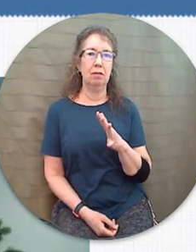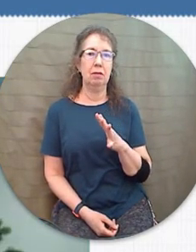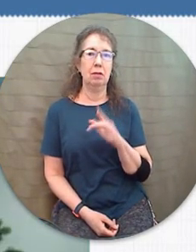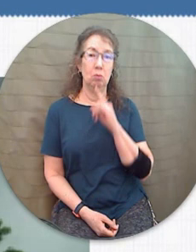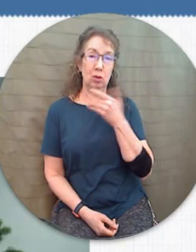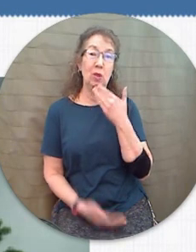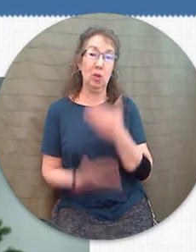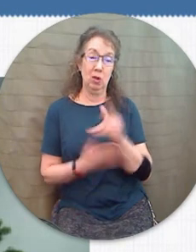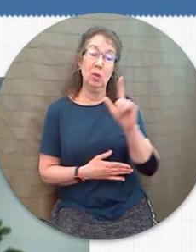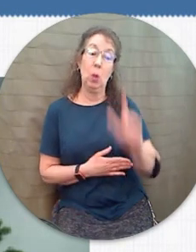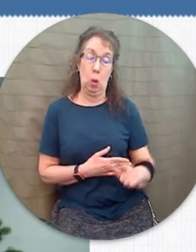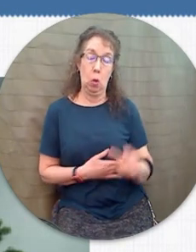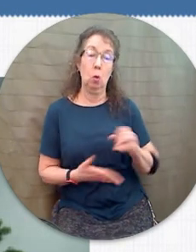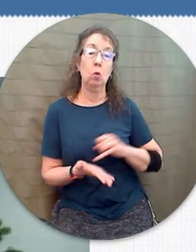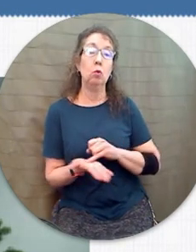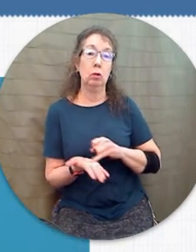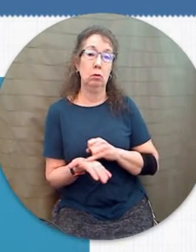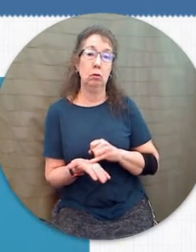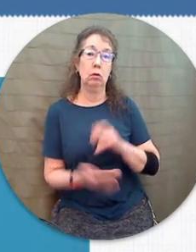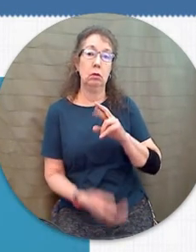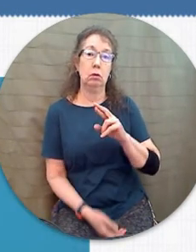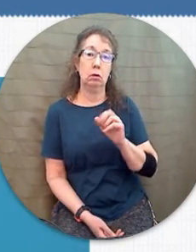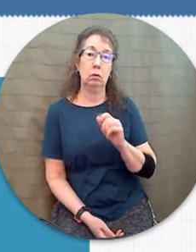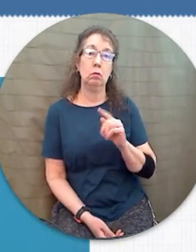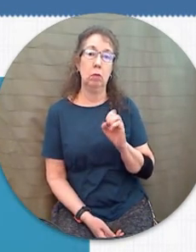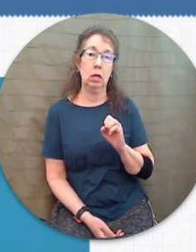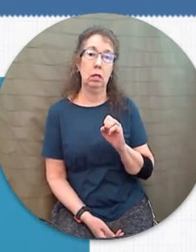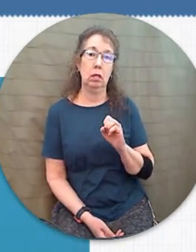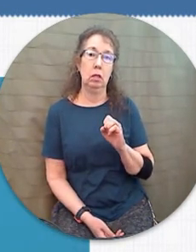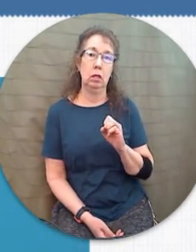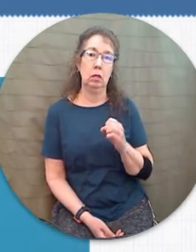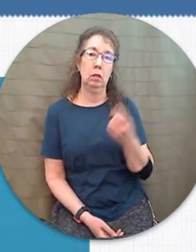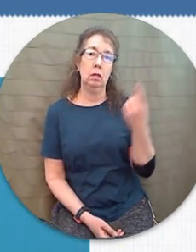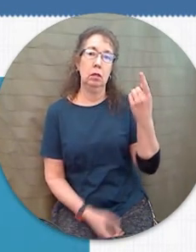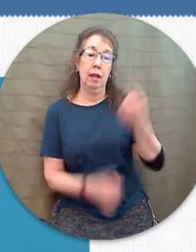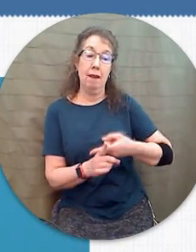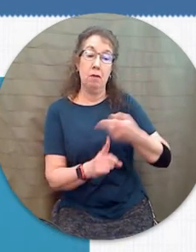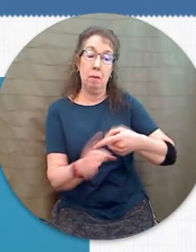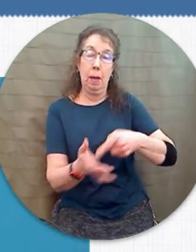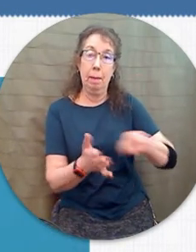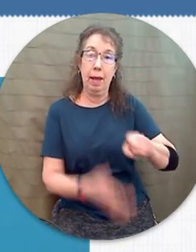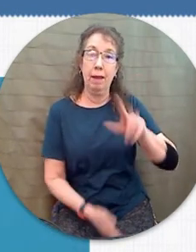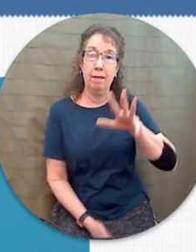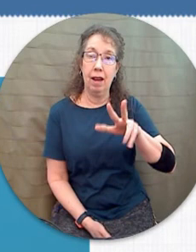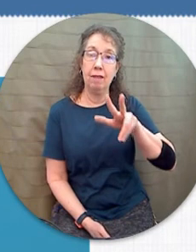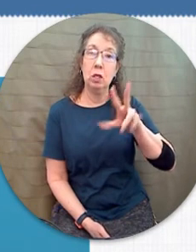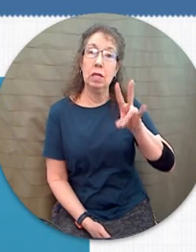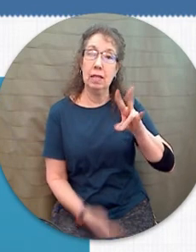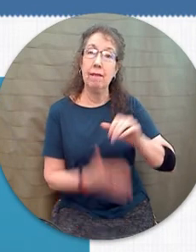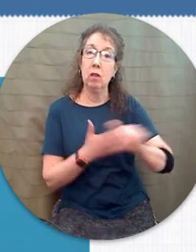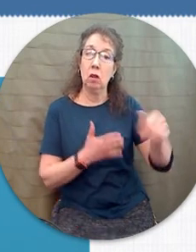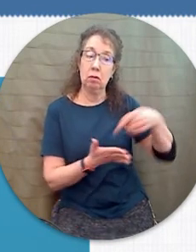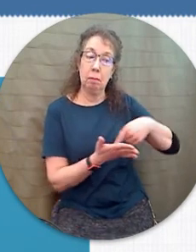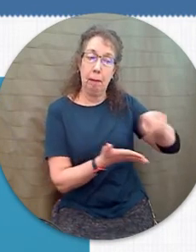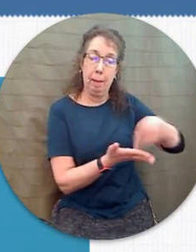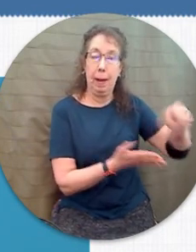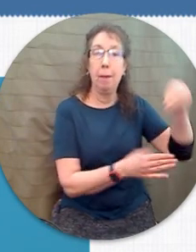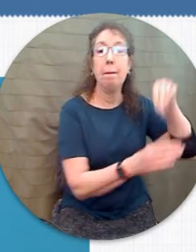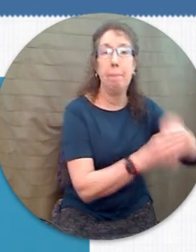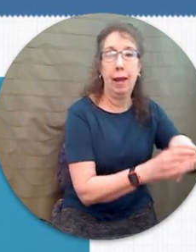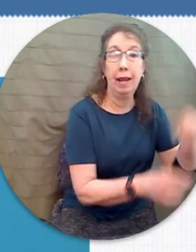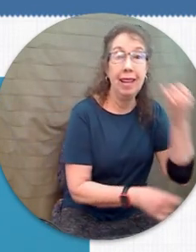a really good interest rate. You'd pay $537 a month to the bank if you